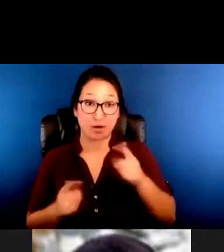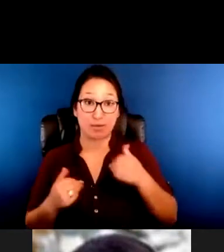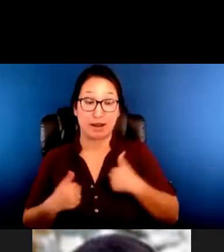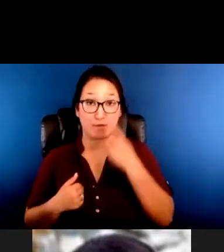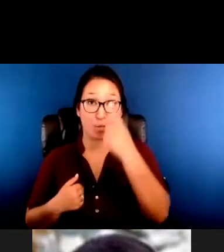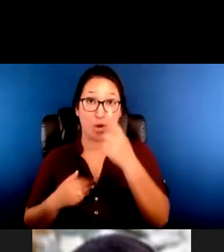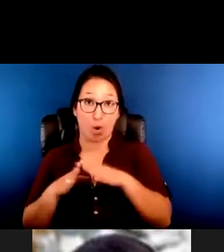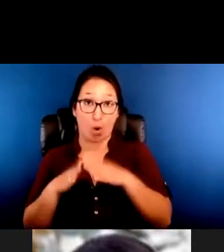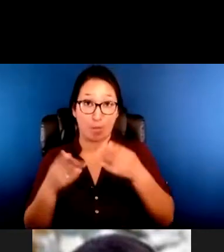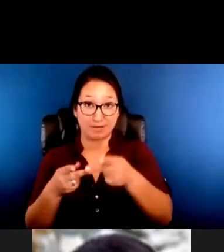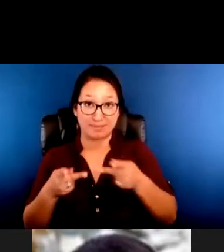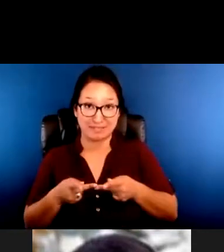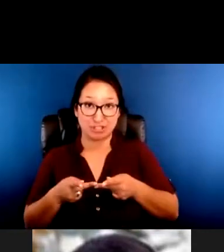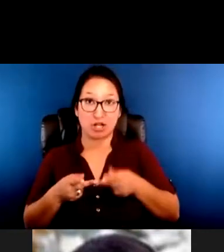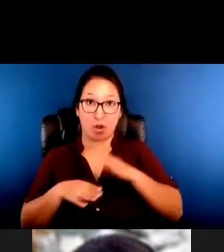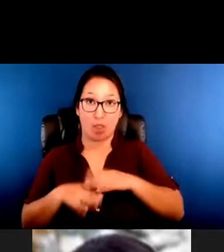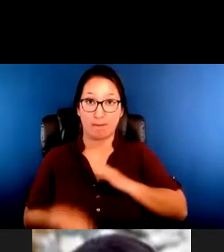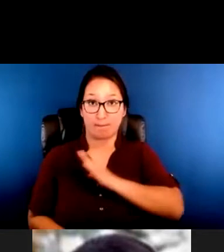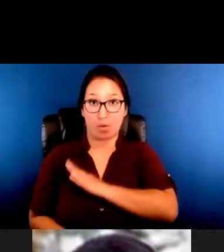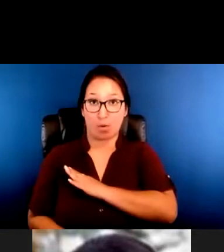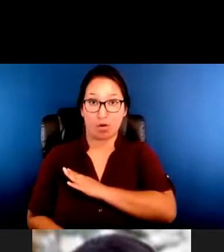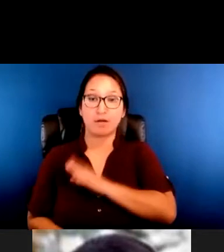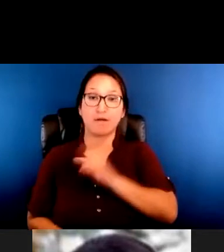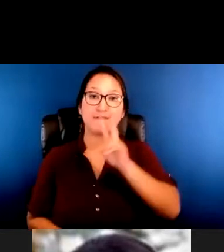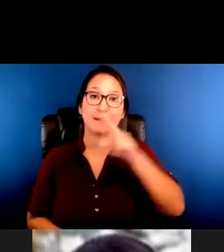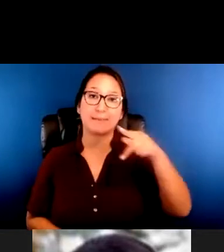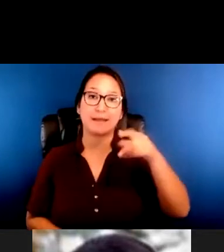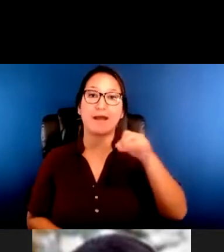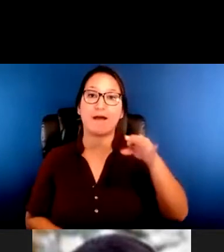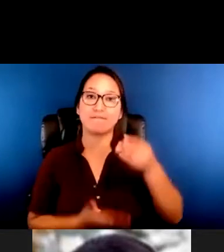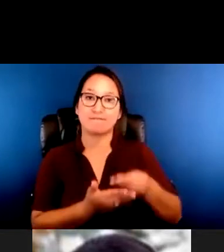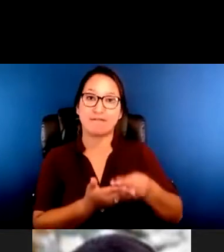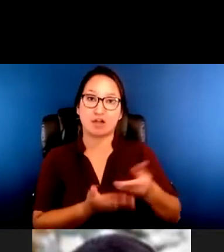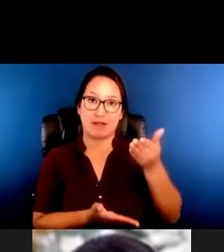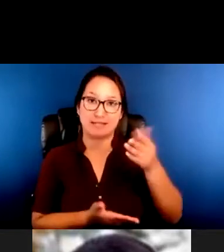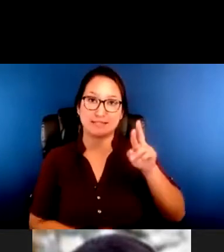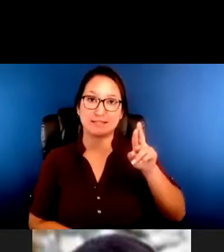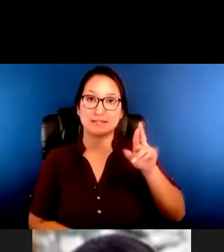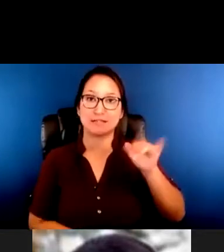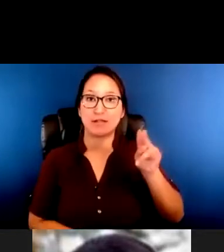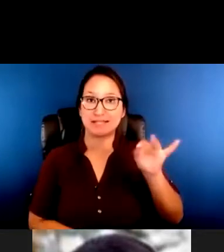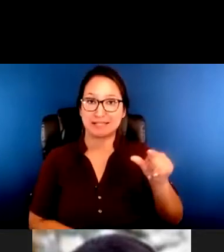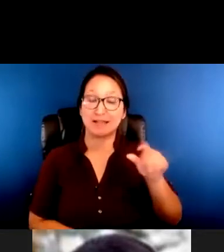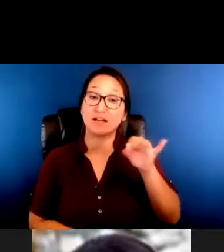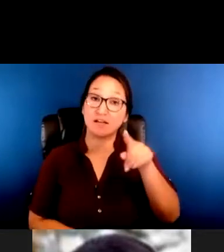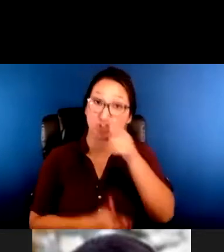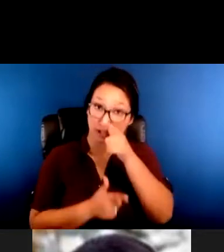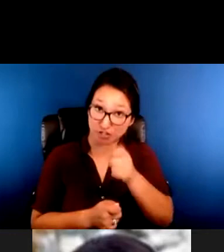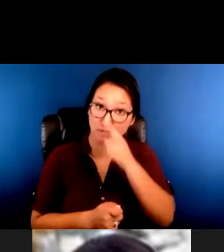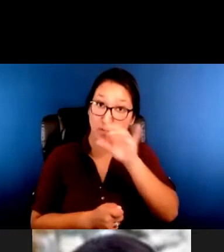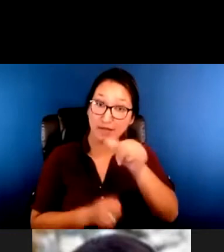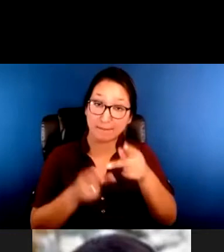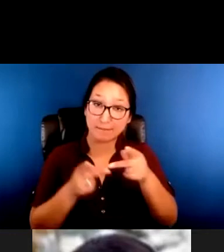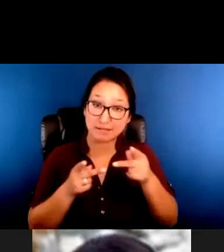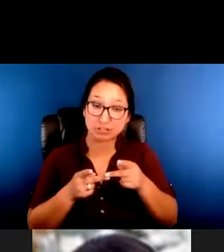on our board, which is for the VP of fundraising. If you are interested in that position, please reach out to me. My email address